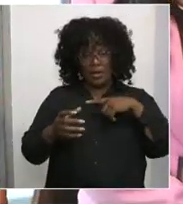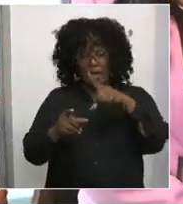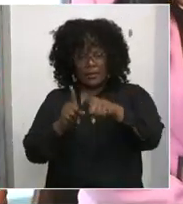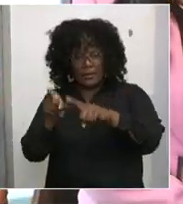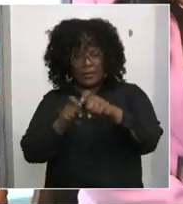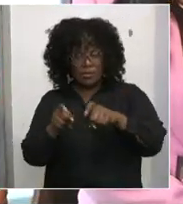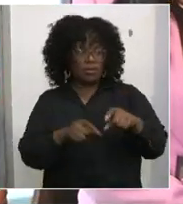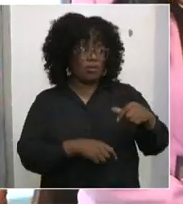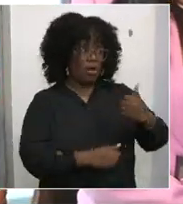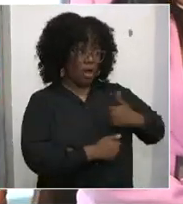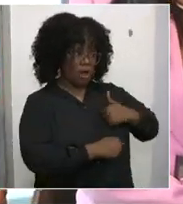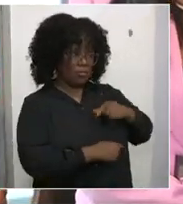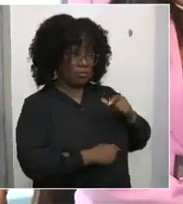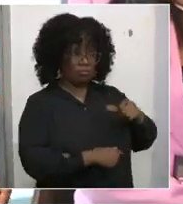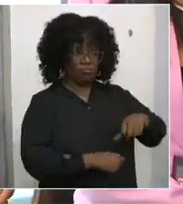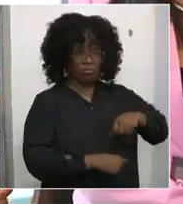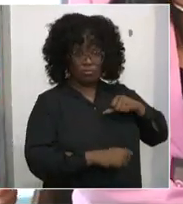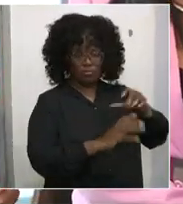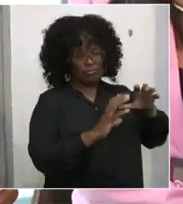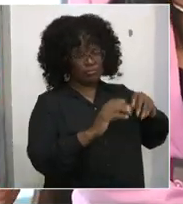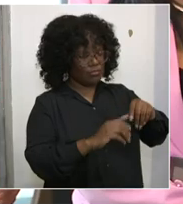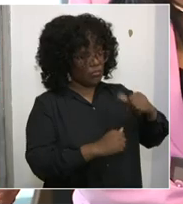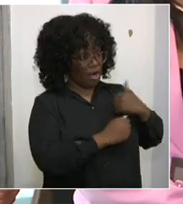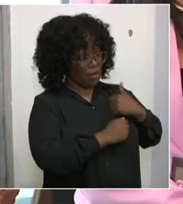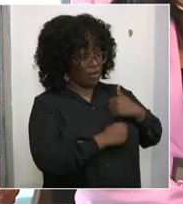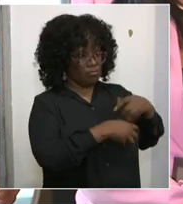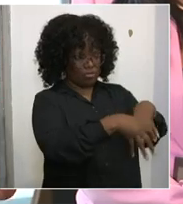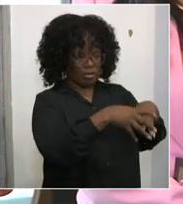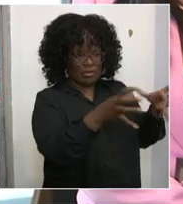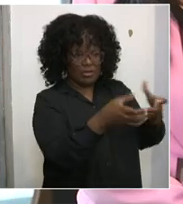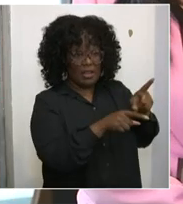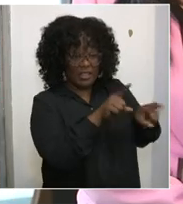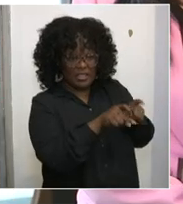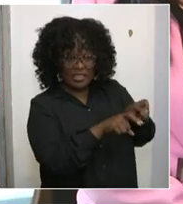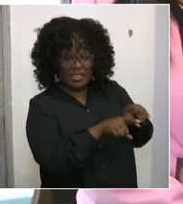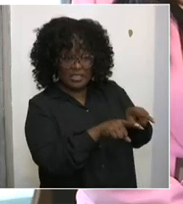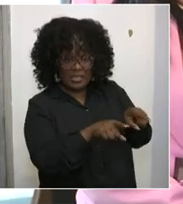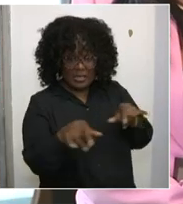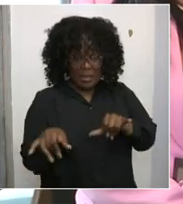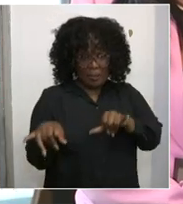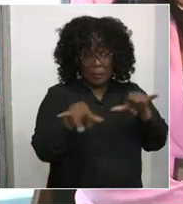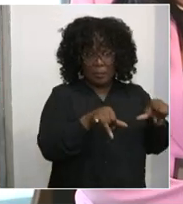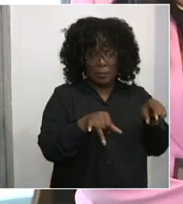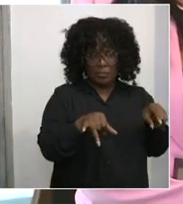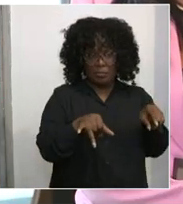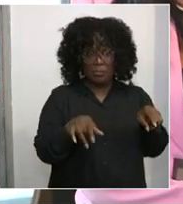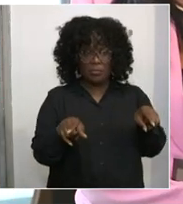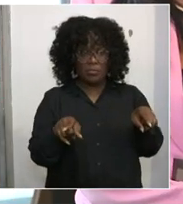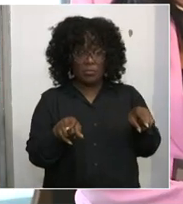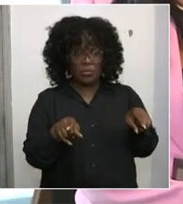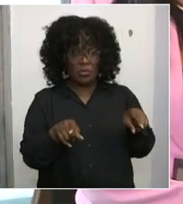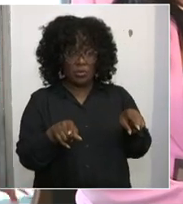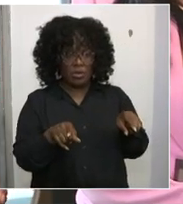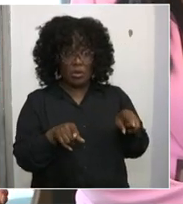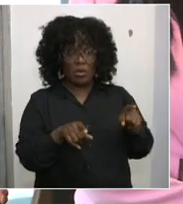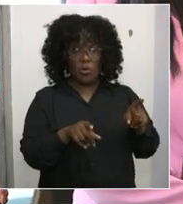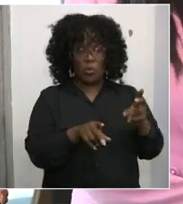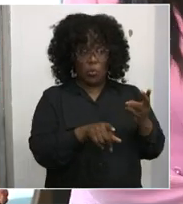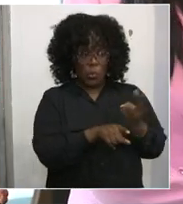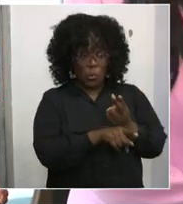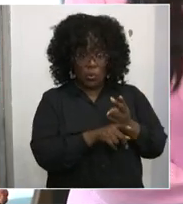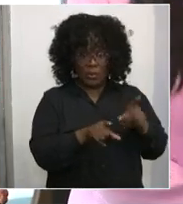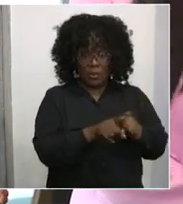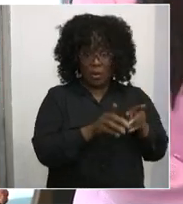it will be some indication of what America 250 could look like. So we will be doing that and we'll be observing it.